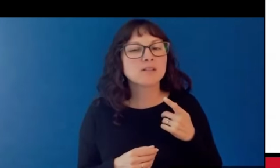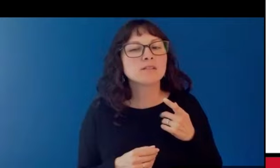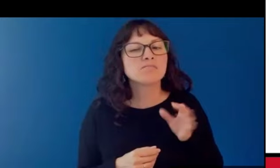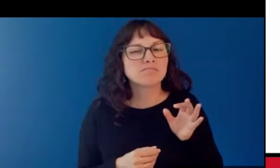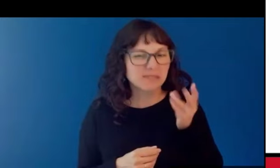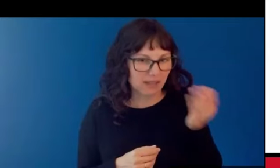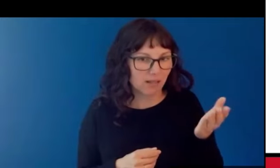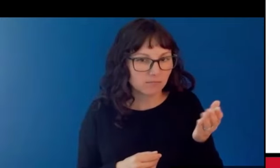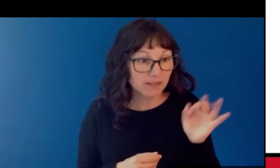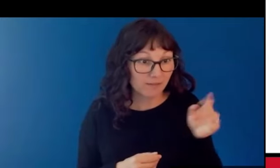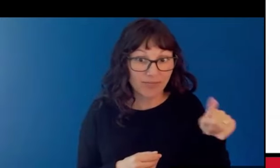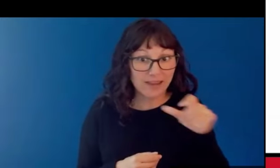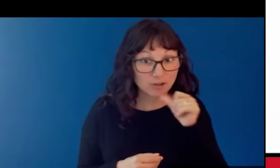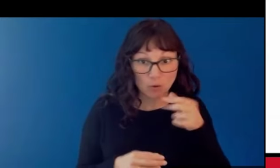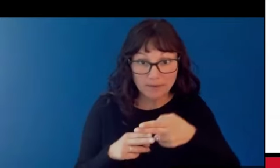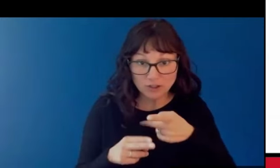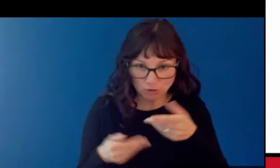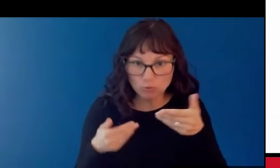up.